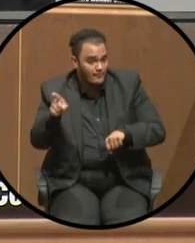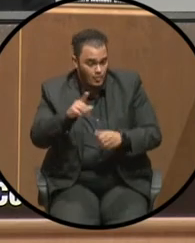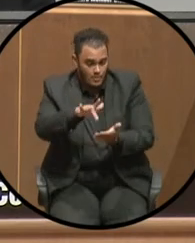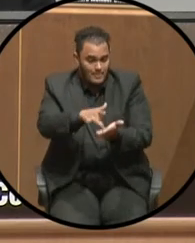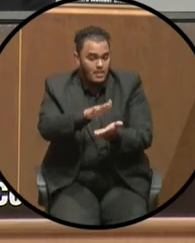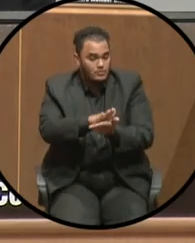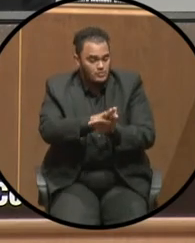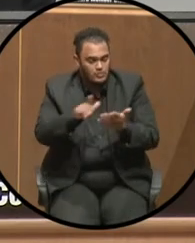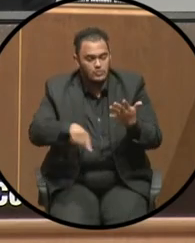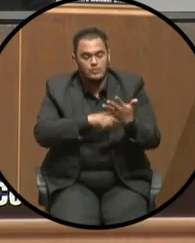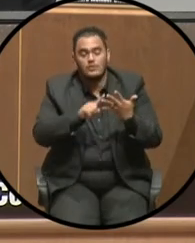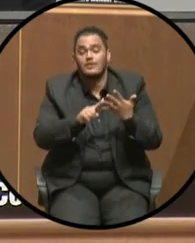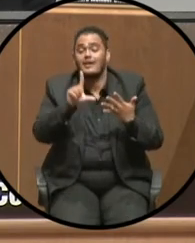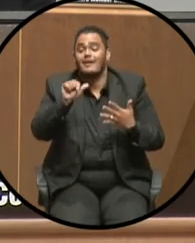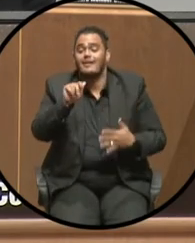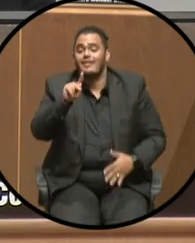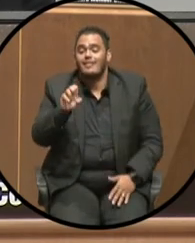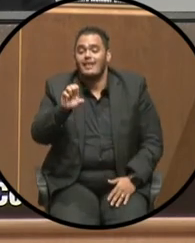High School.